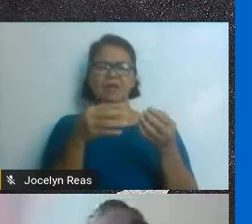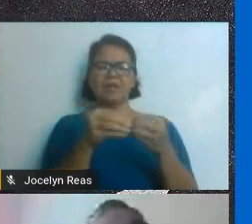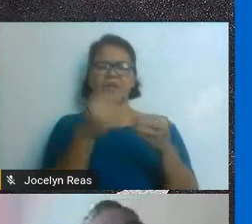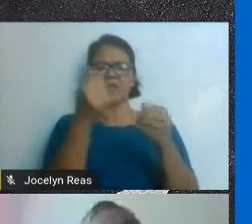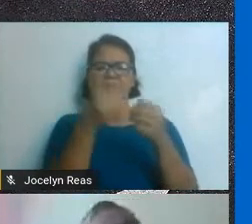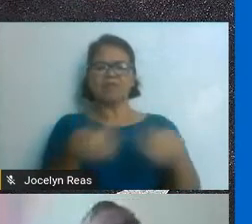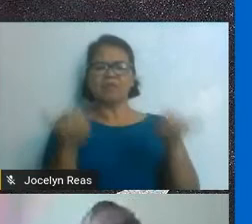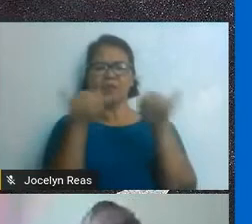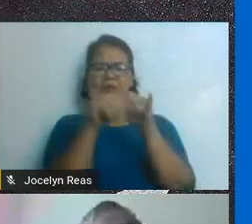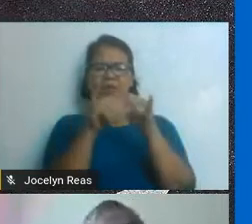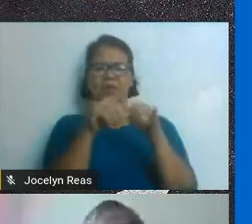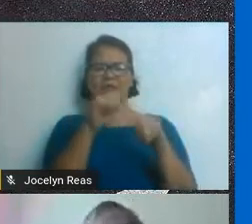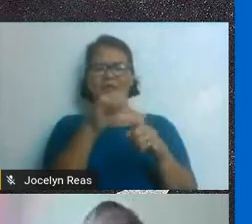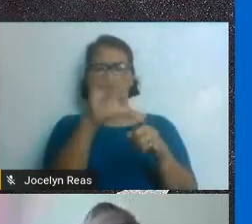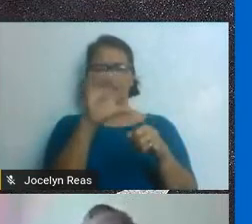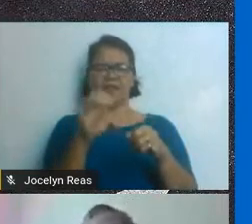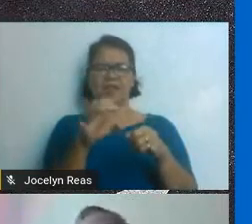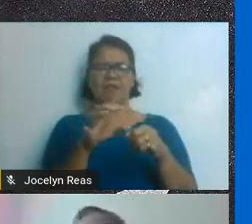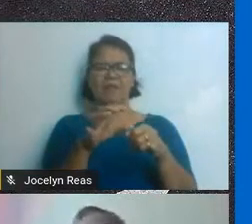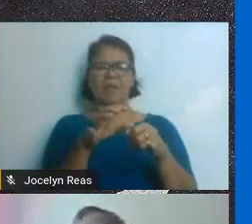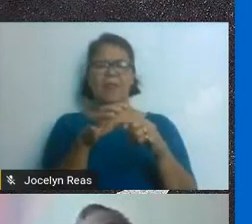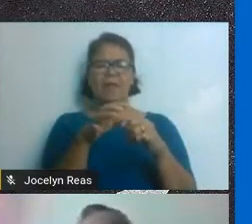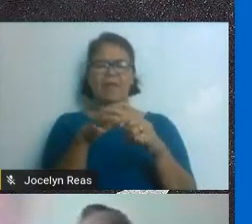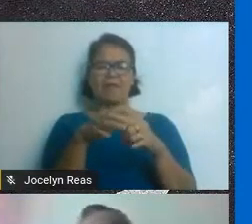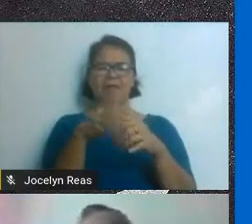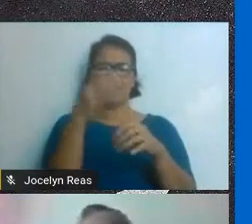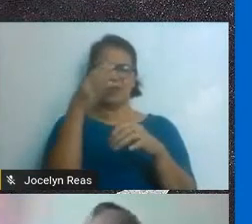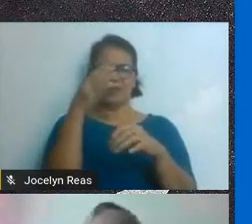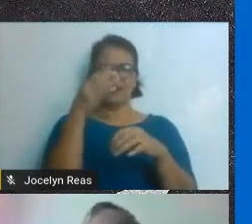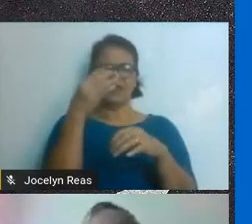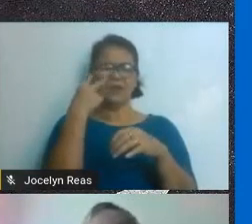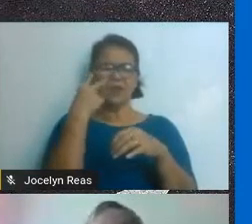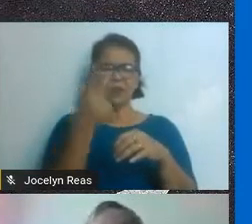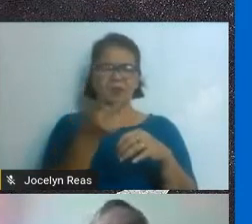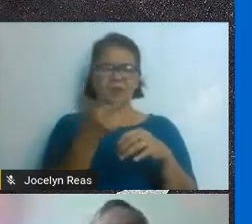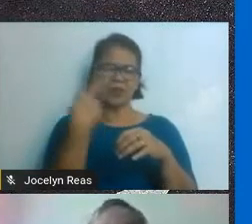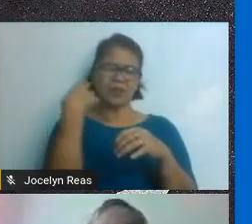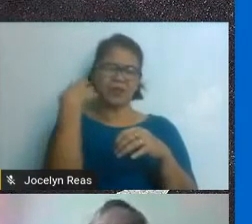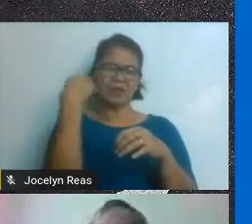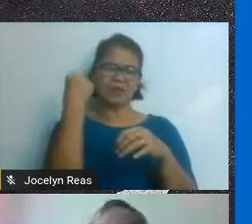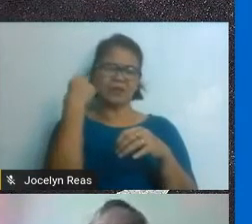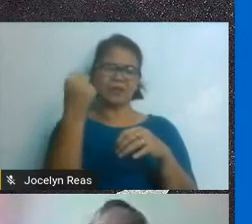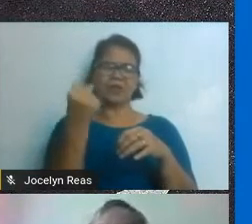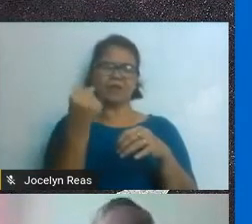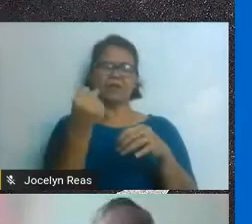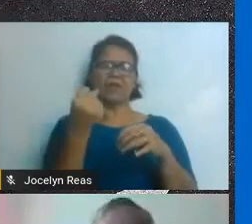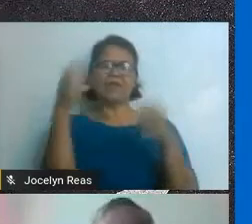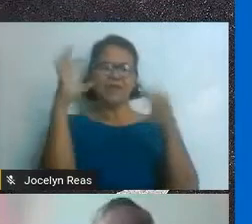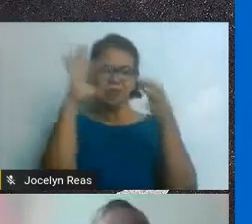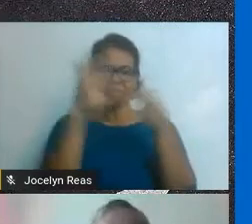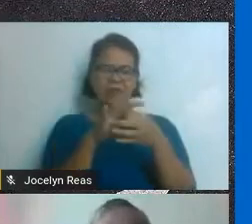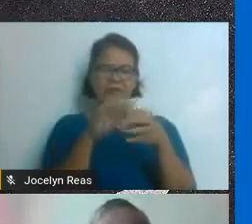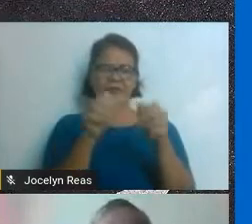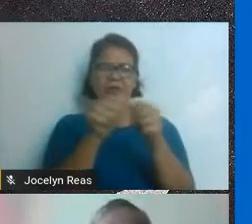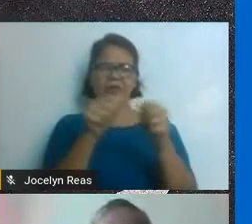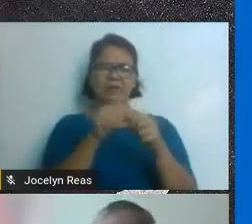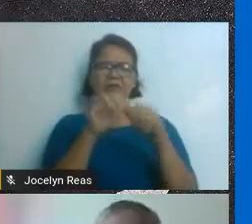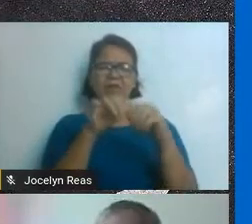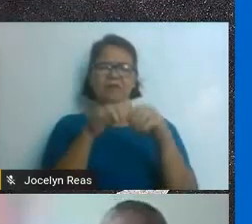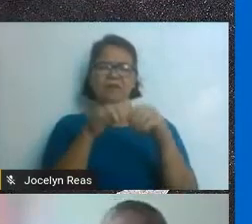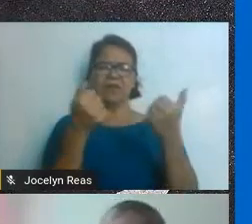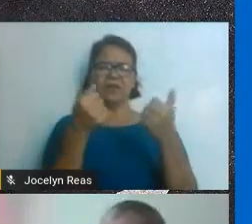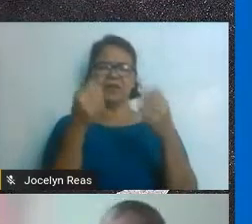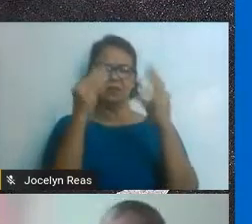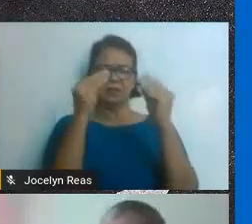After looking at the intended curriculum, the review will also include looking at how our fellow teachers or